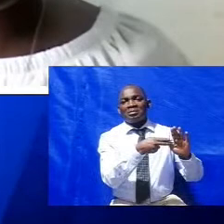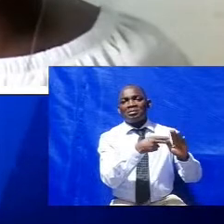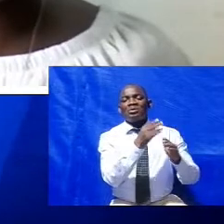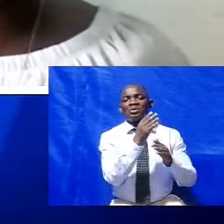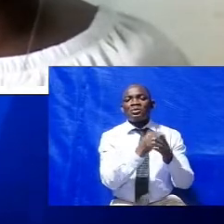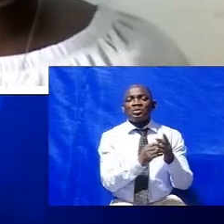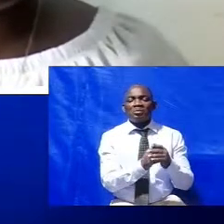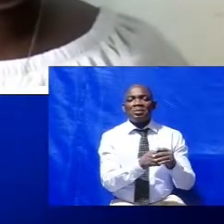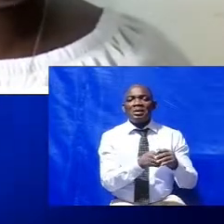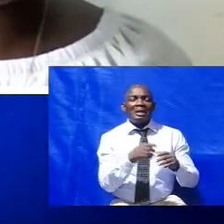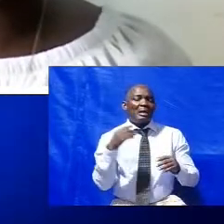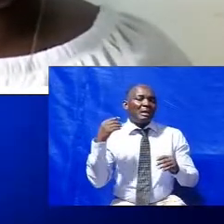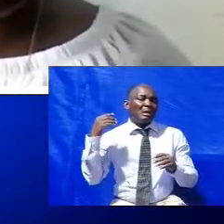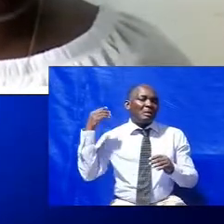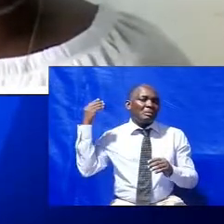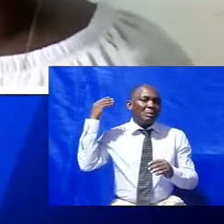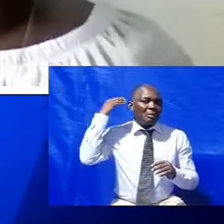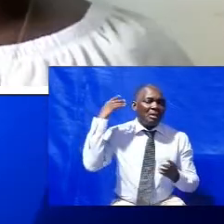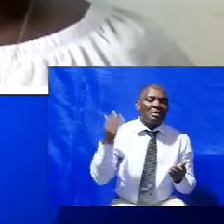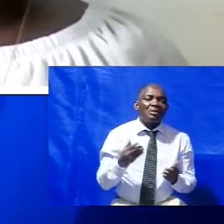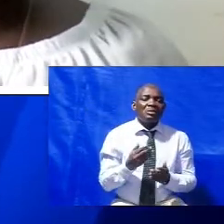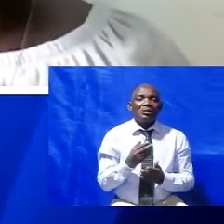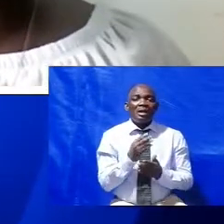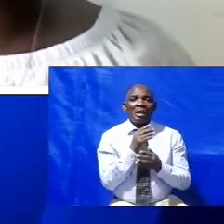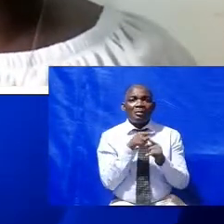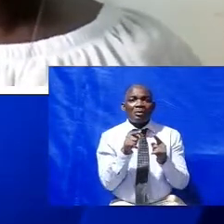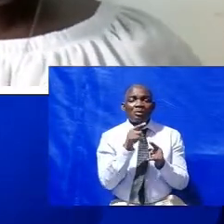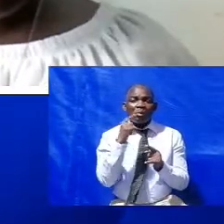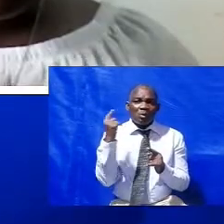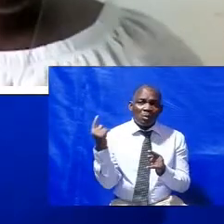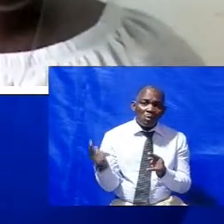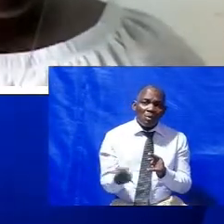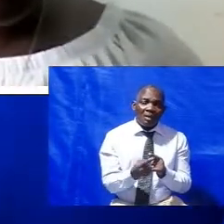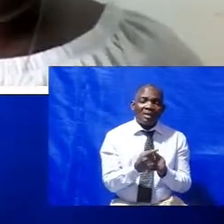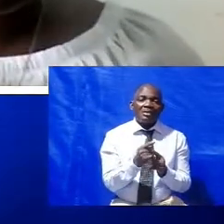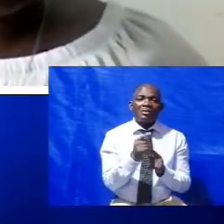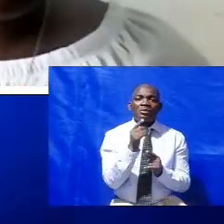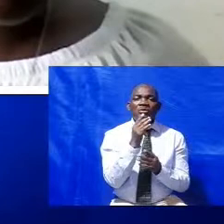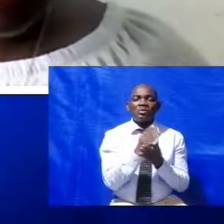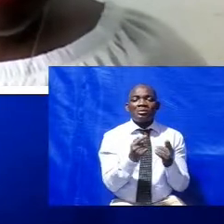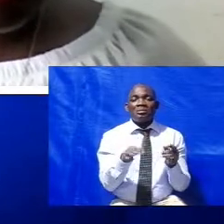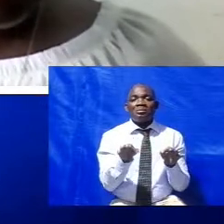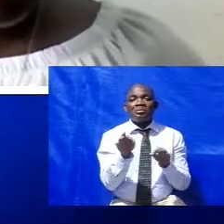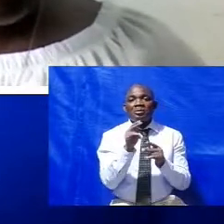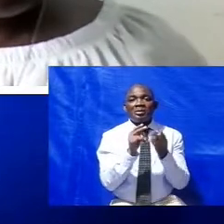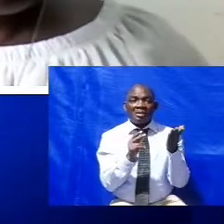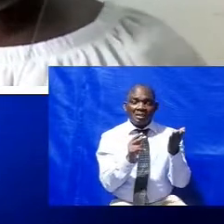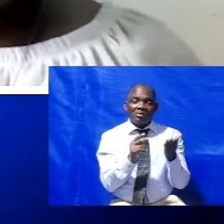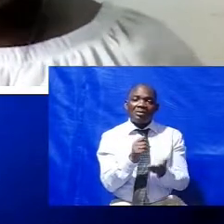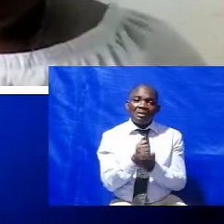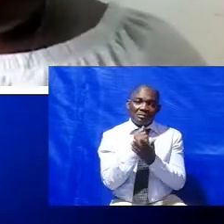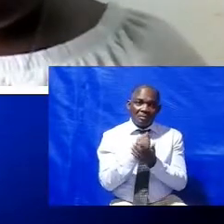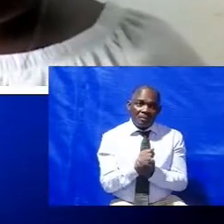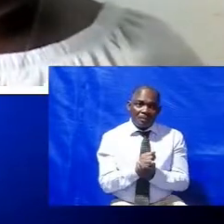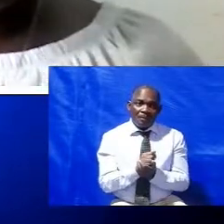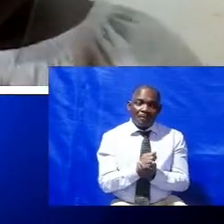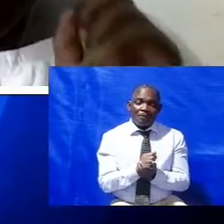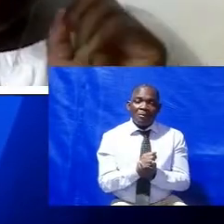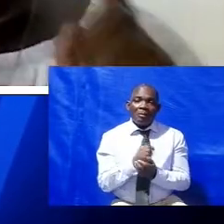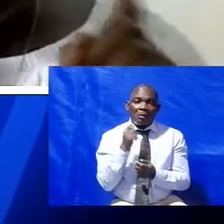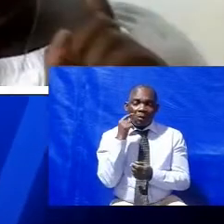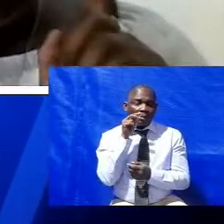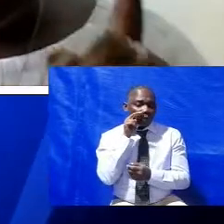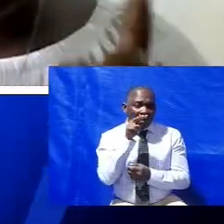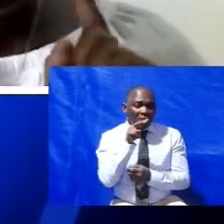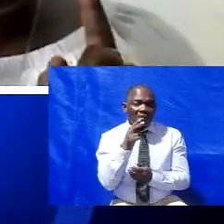you, we have some who will backbite you, we have some who will, but there is always a remnant. There is always a